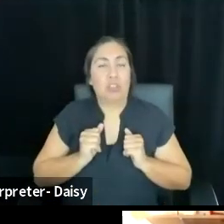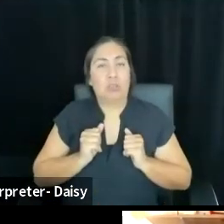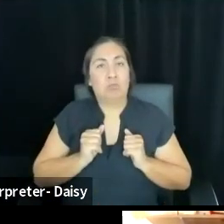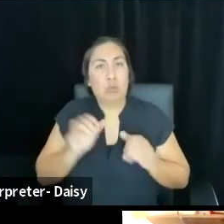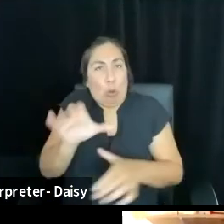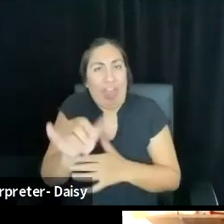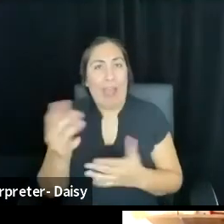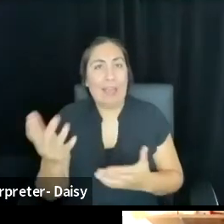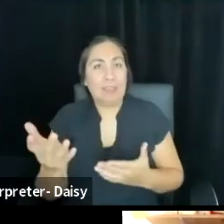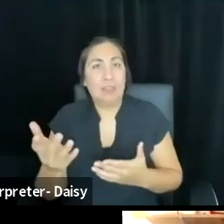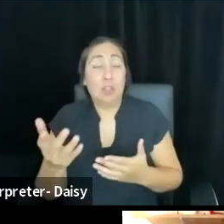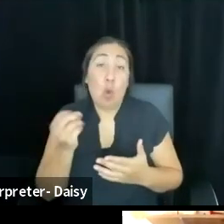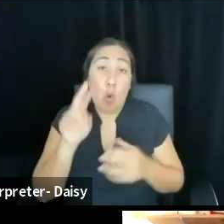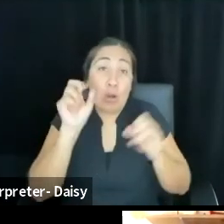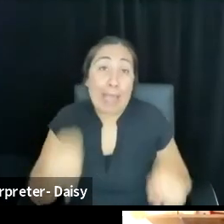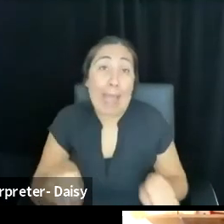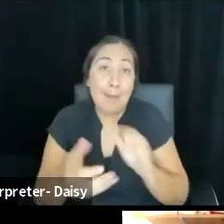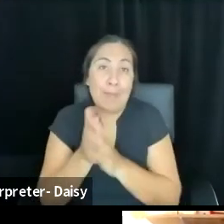Or can be.